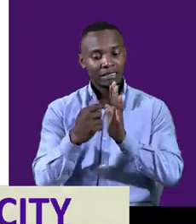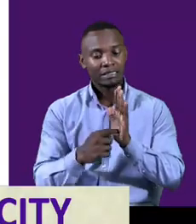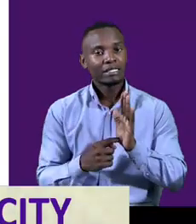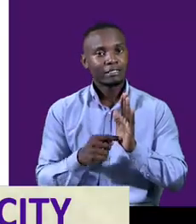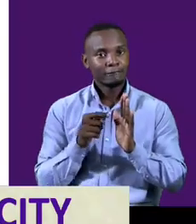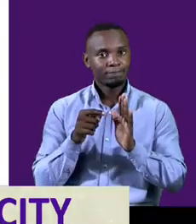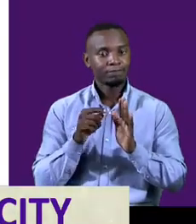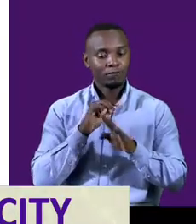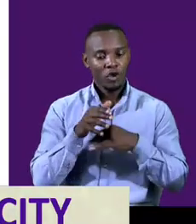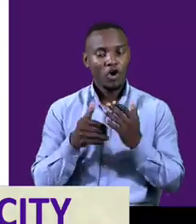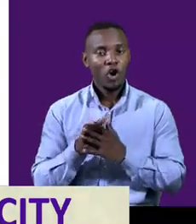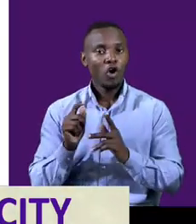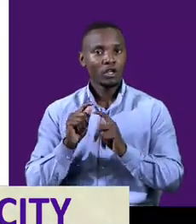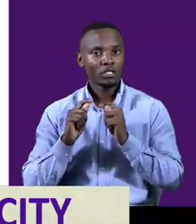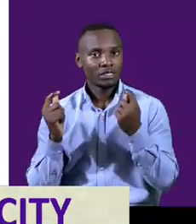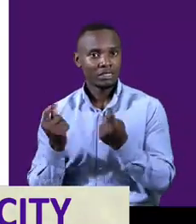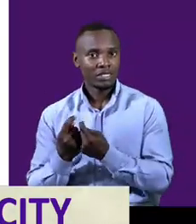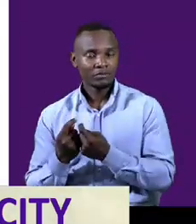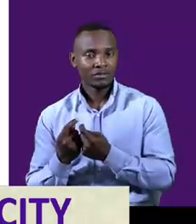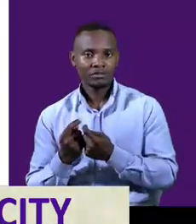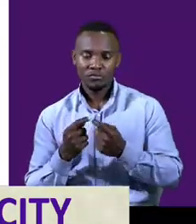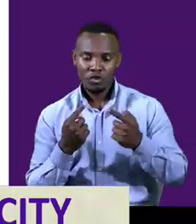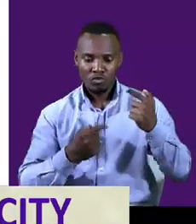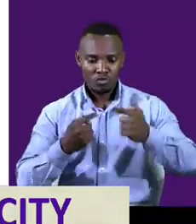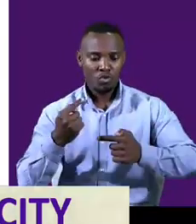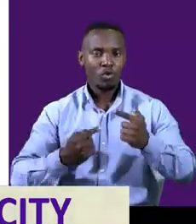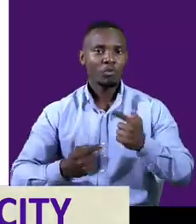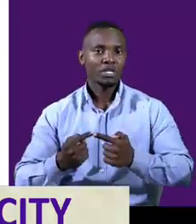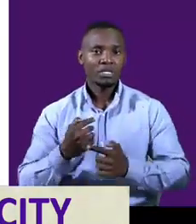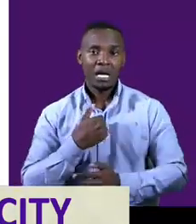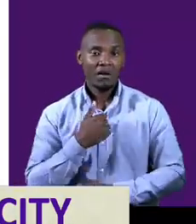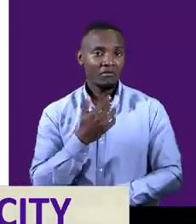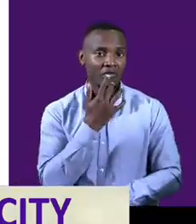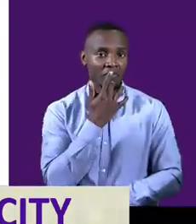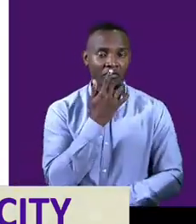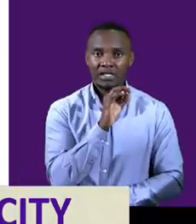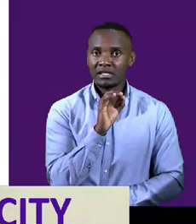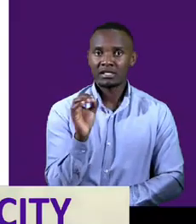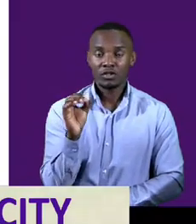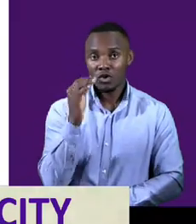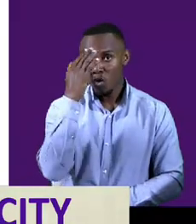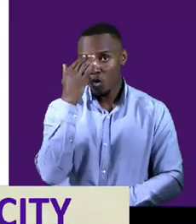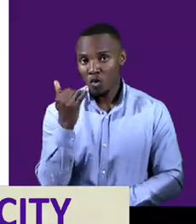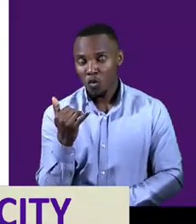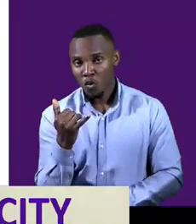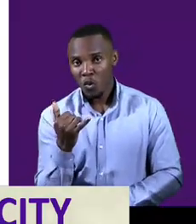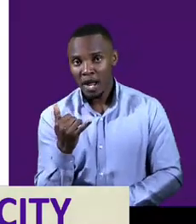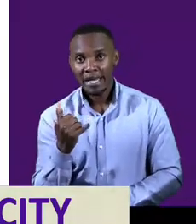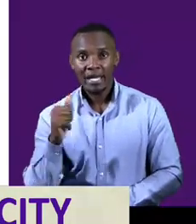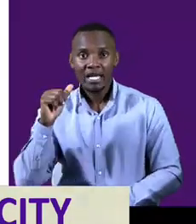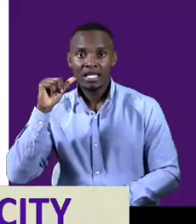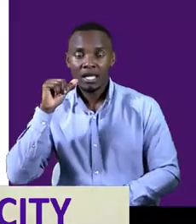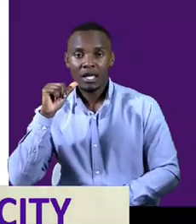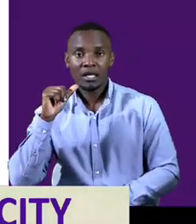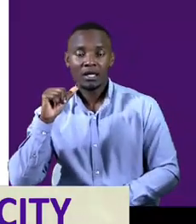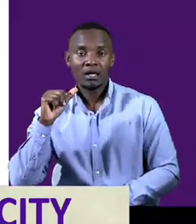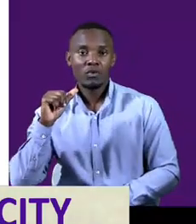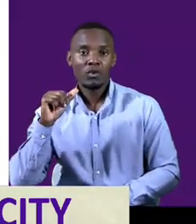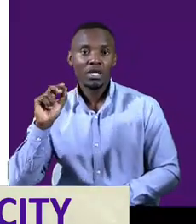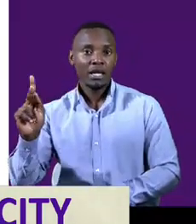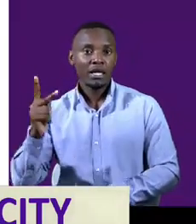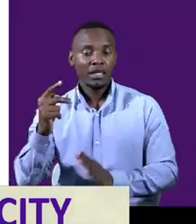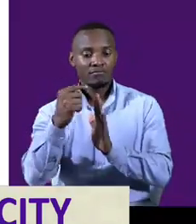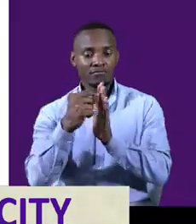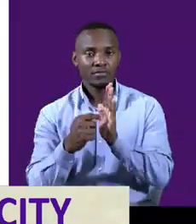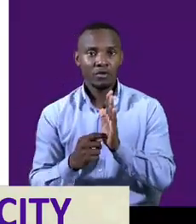competitive and there is no favorite at this point, because when you look at the EPL table, you find that Kenya Police are leading